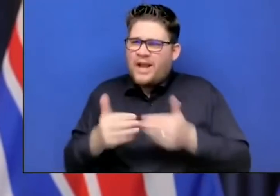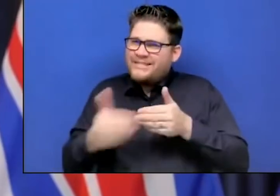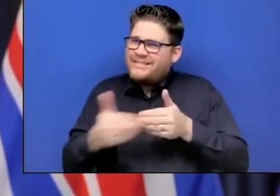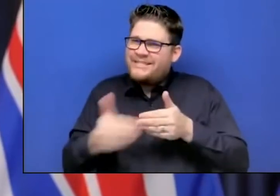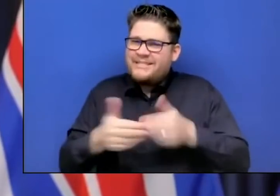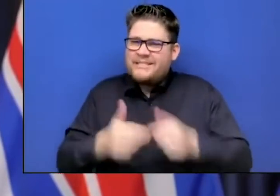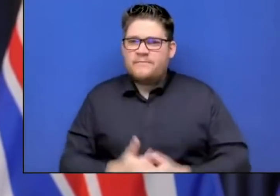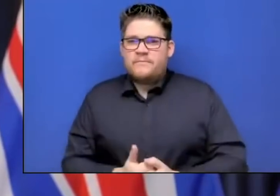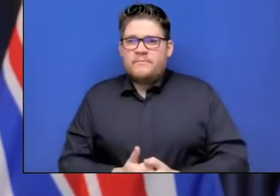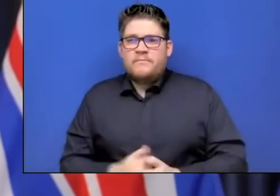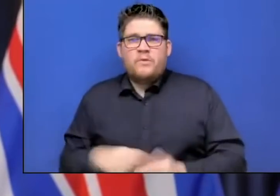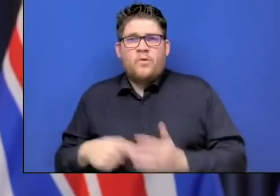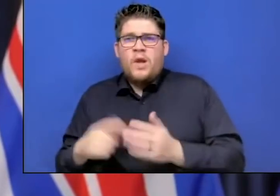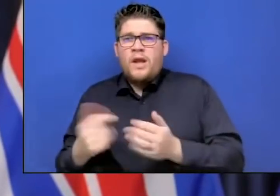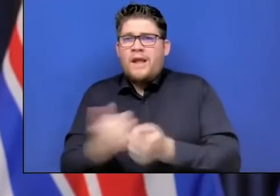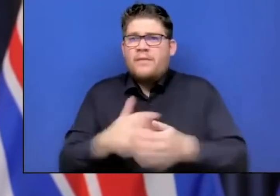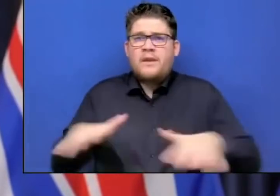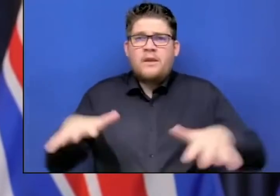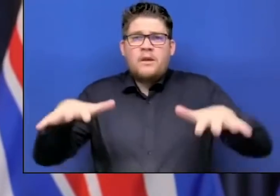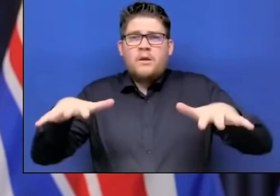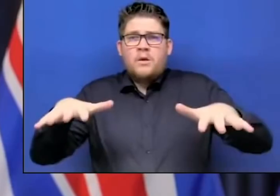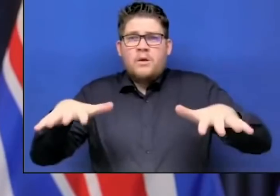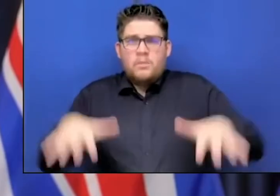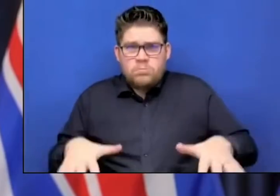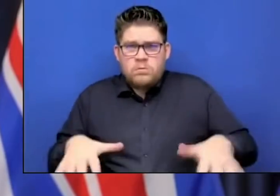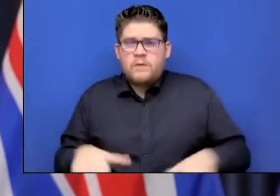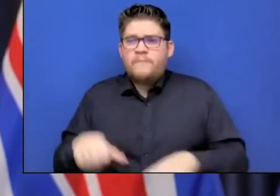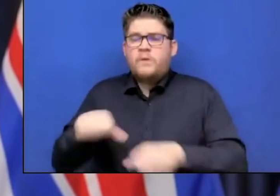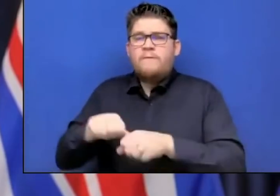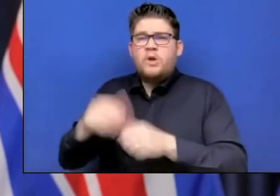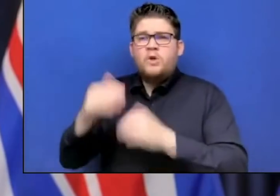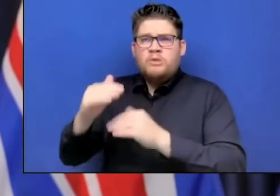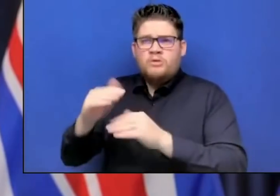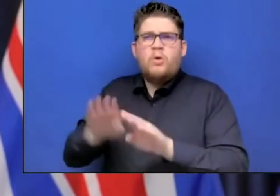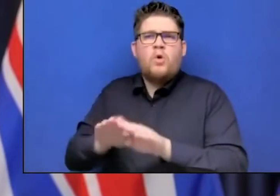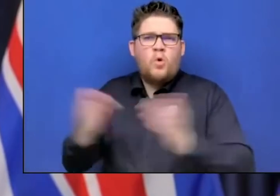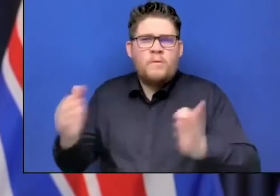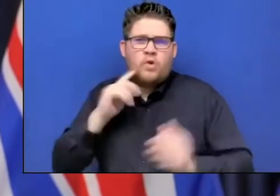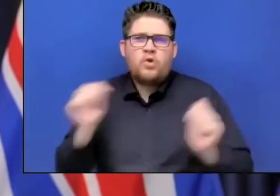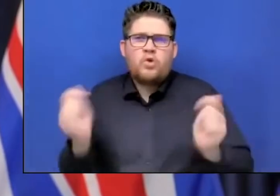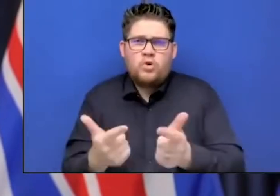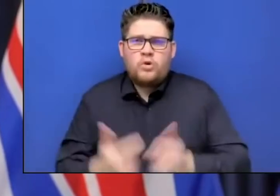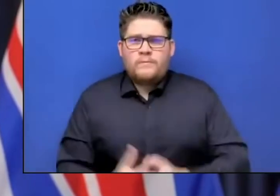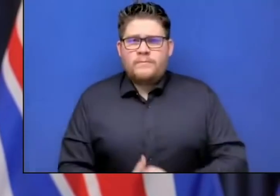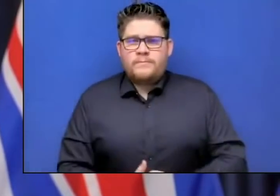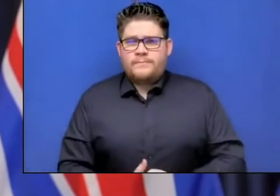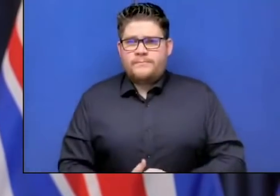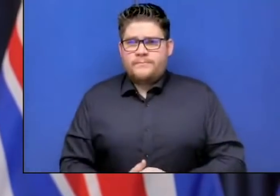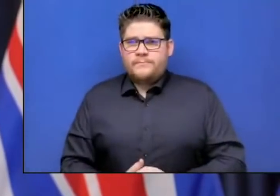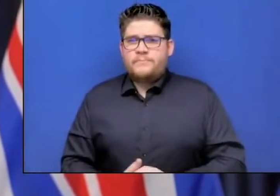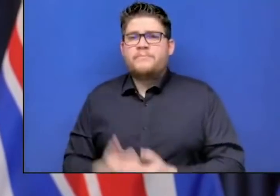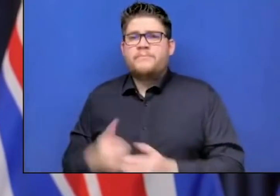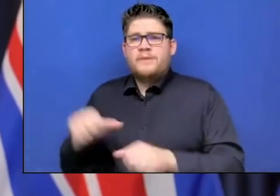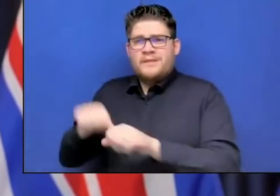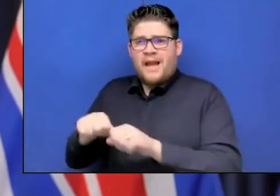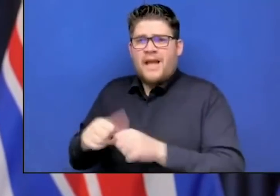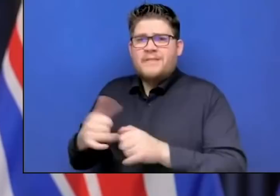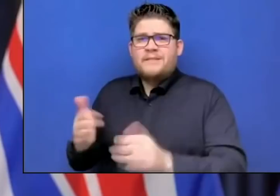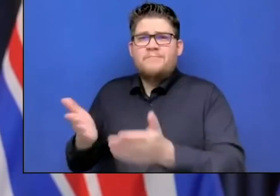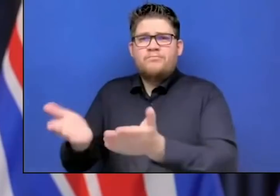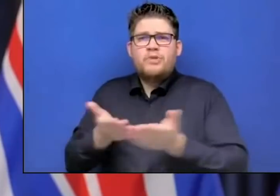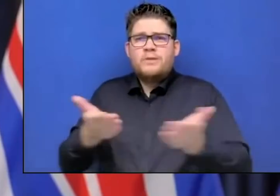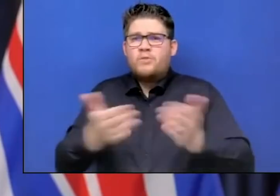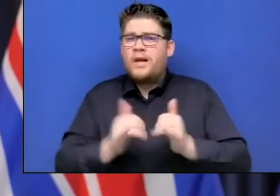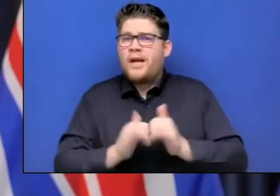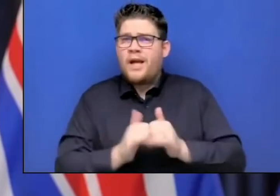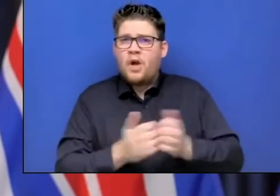assure British Columbians that fuel is coming in by barge and by rail. But for now, until the pipeline supply